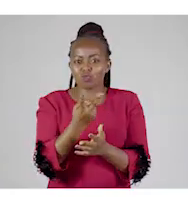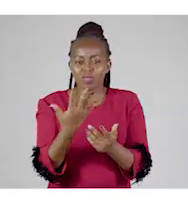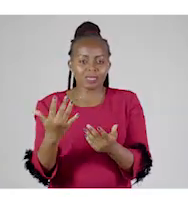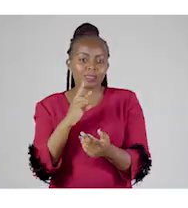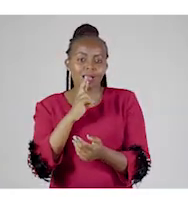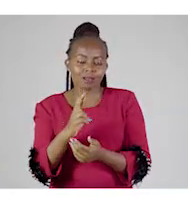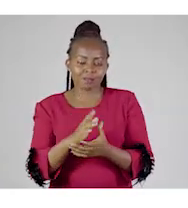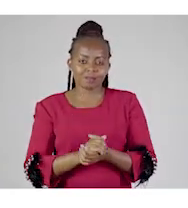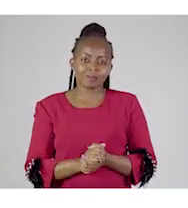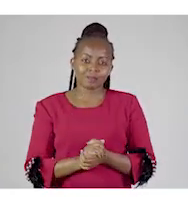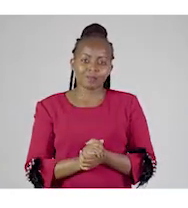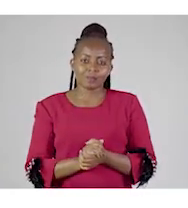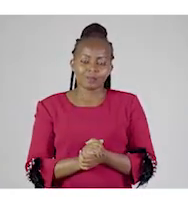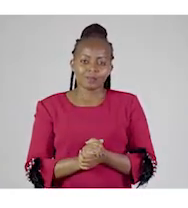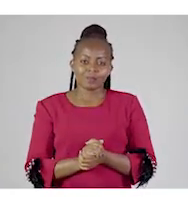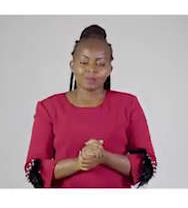are.